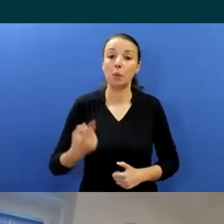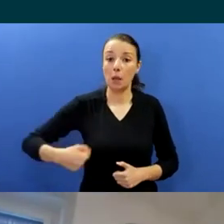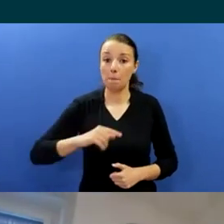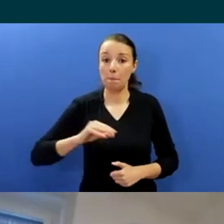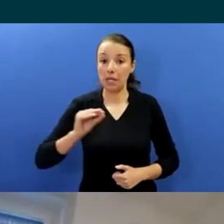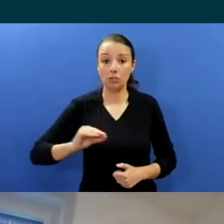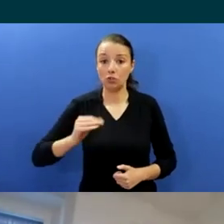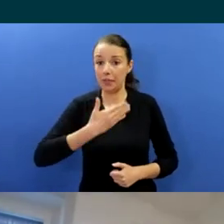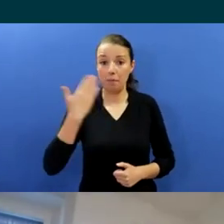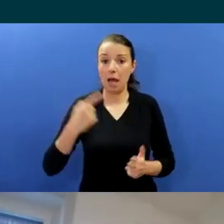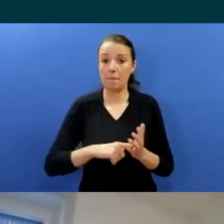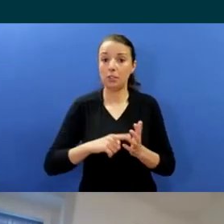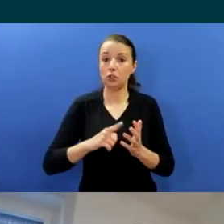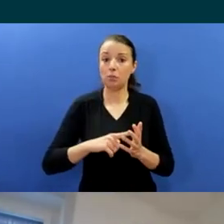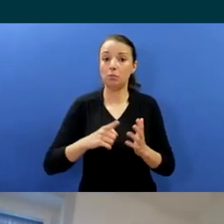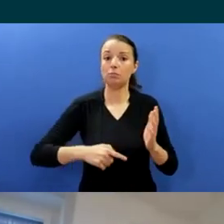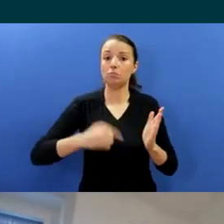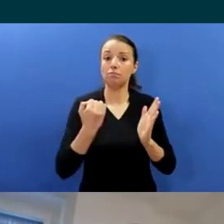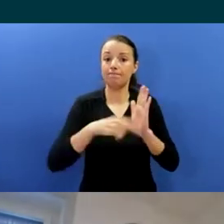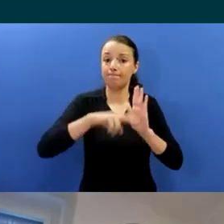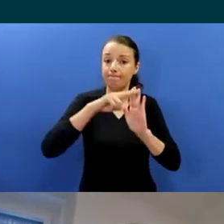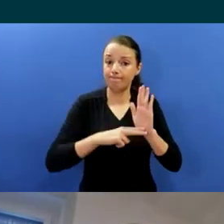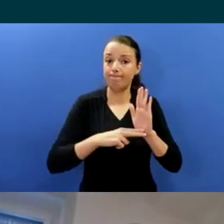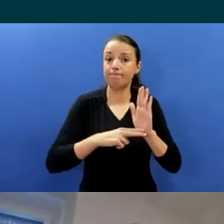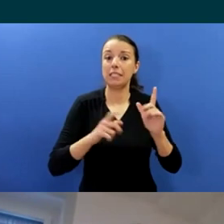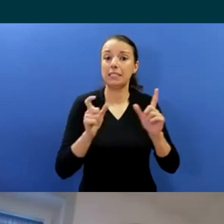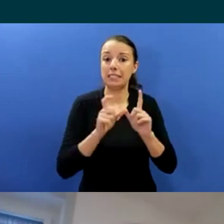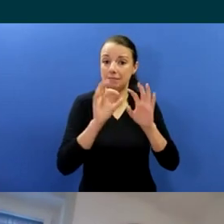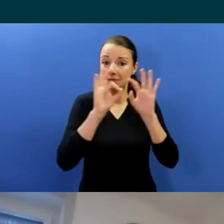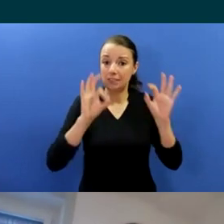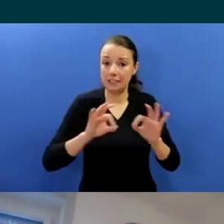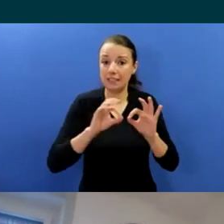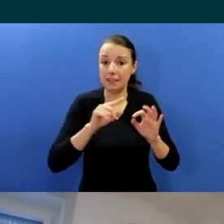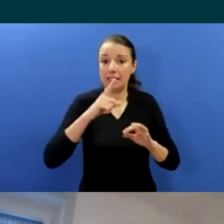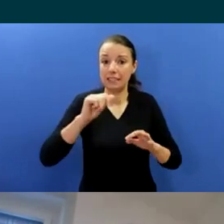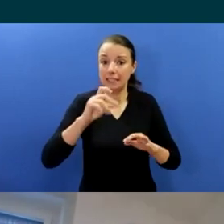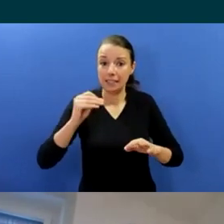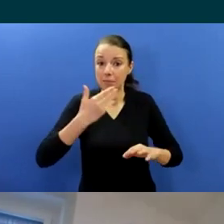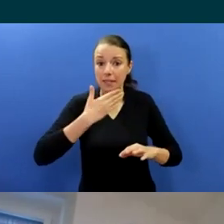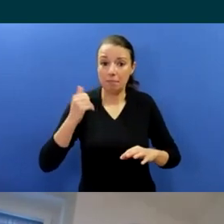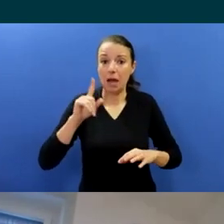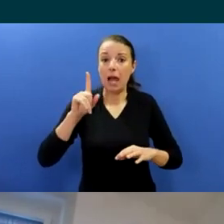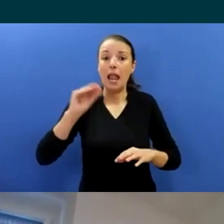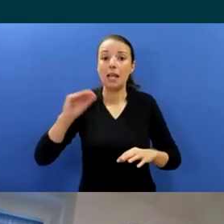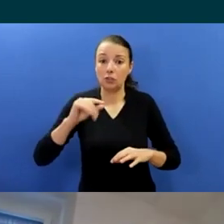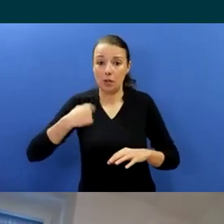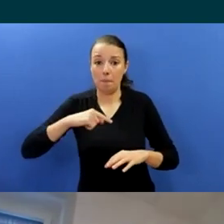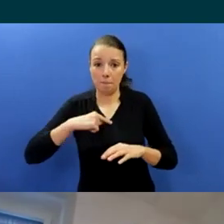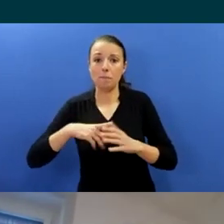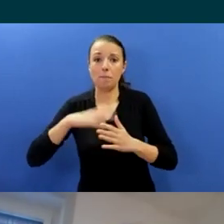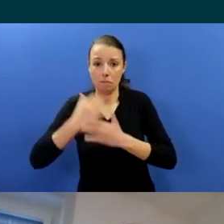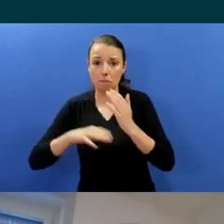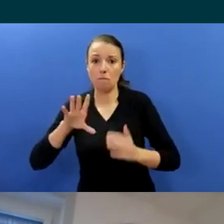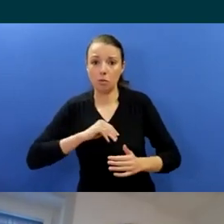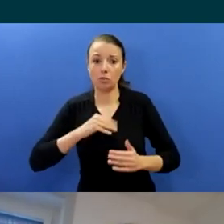use the platform of the Wyss Academy and of the Canton of Bern. And last but not least, we also